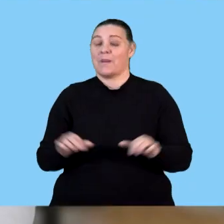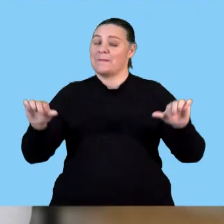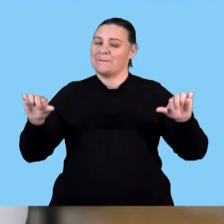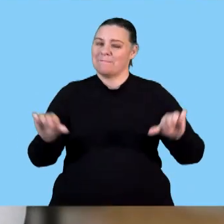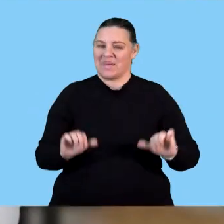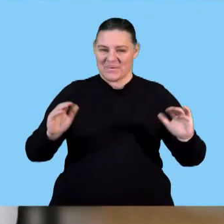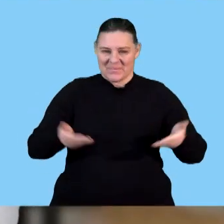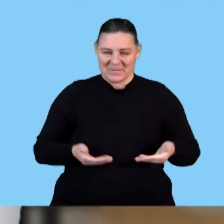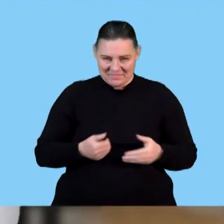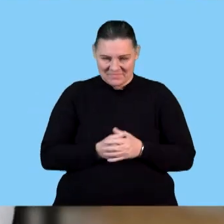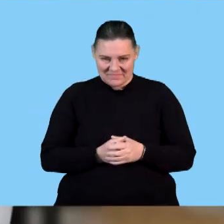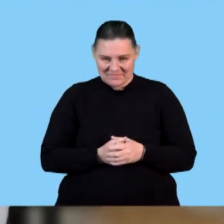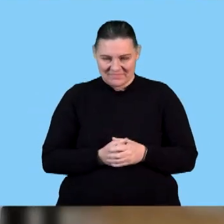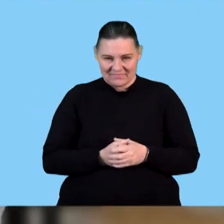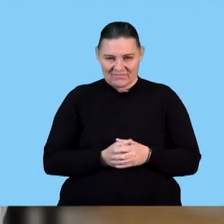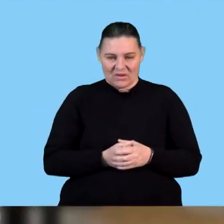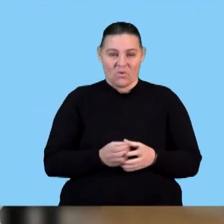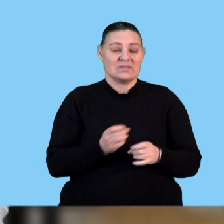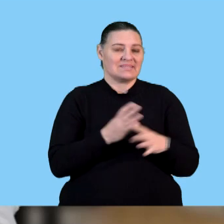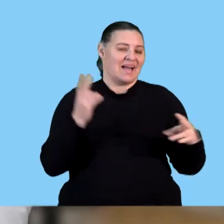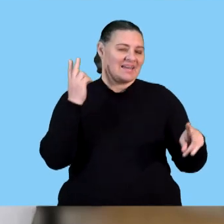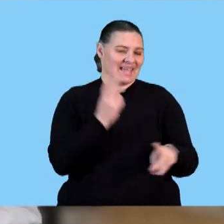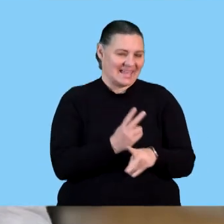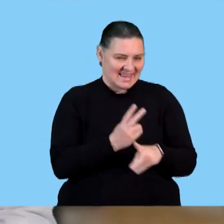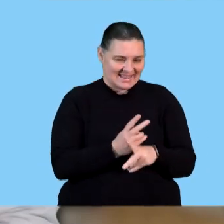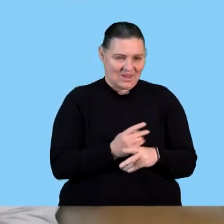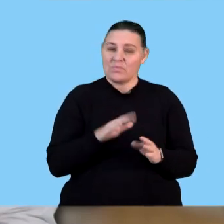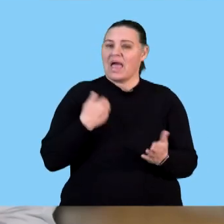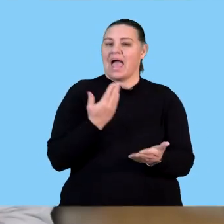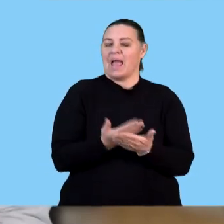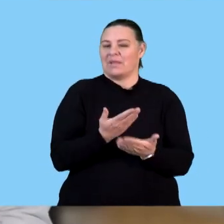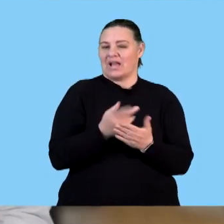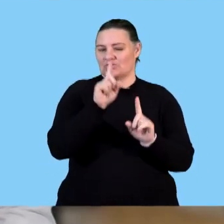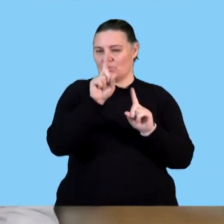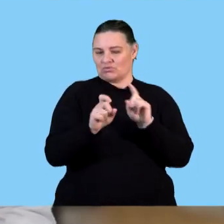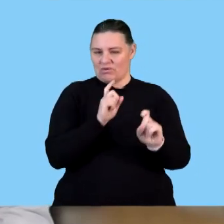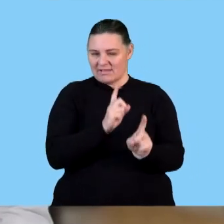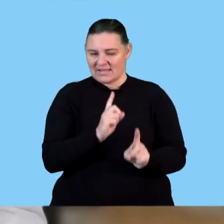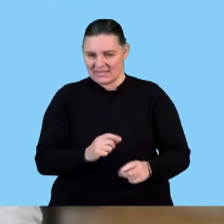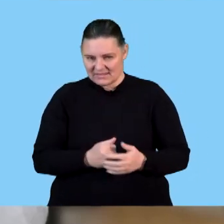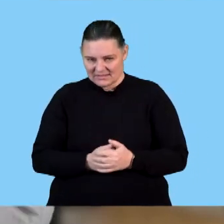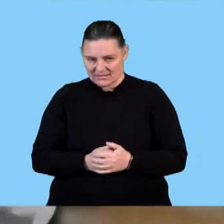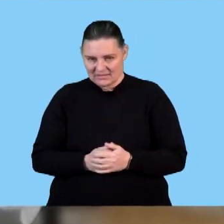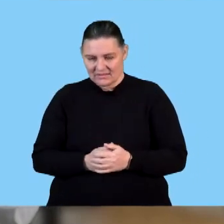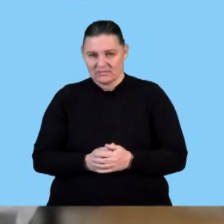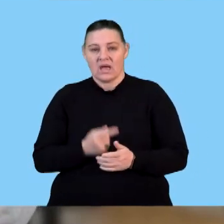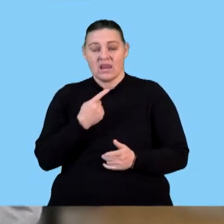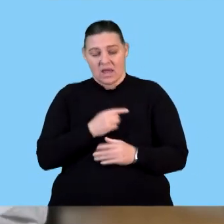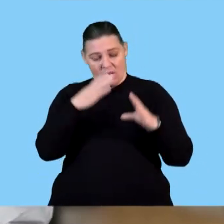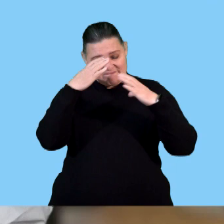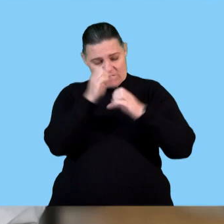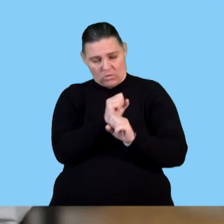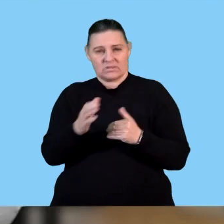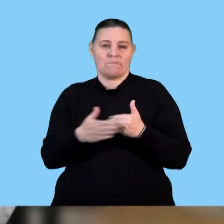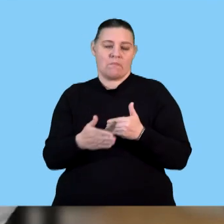And welcome back, everyone. Let's get started again with some application questions. And I know area requires us to concentrate a